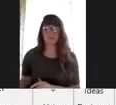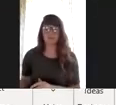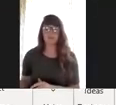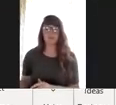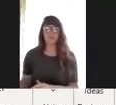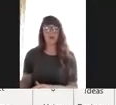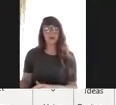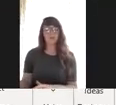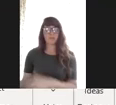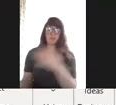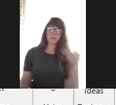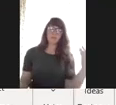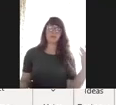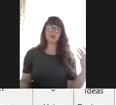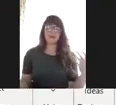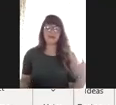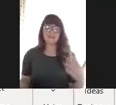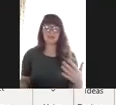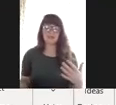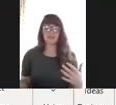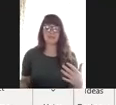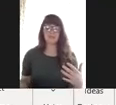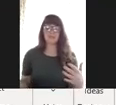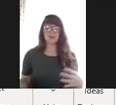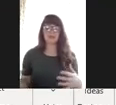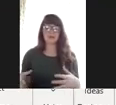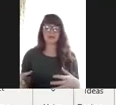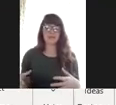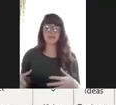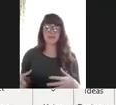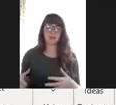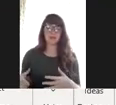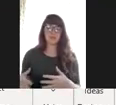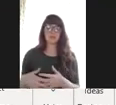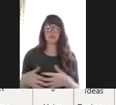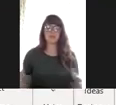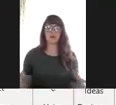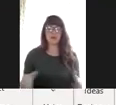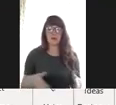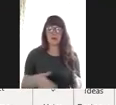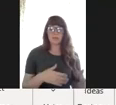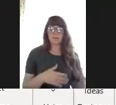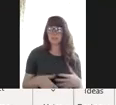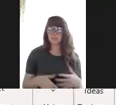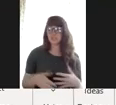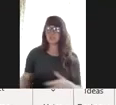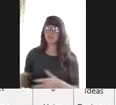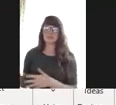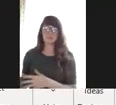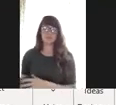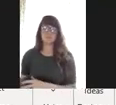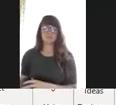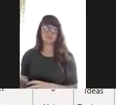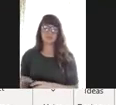but one of them went, oh, like pew. And so now that's been like our little inside joke. So whenever we talk about position, experience,